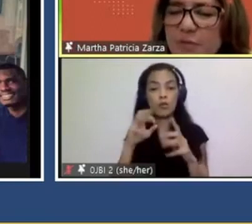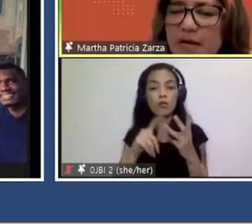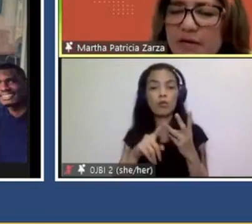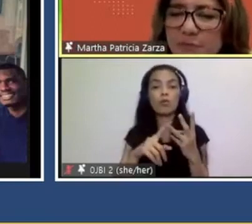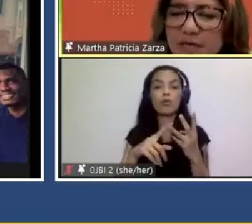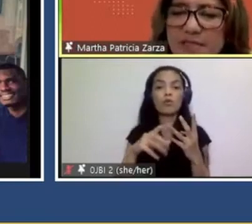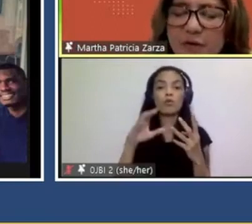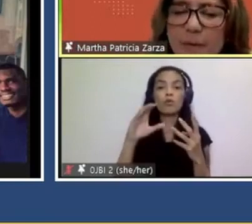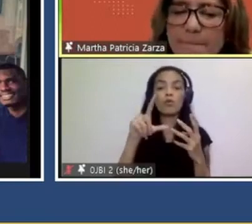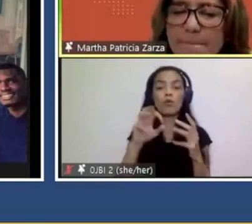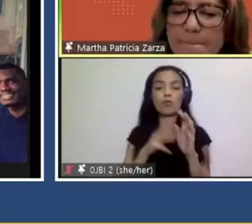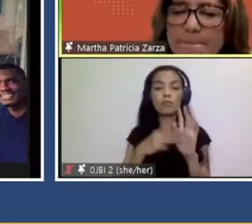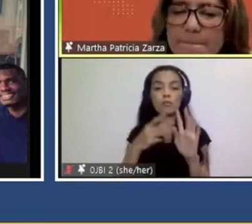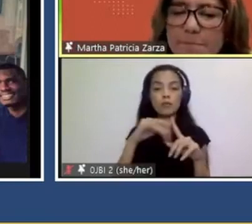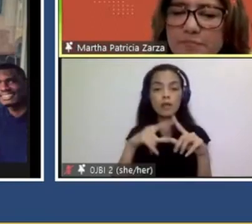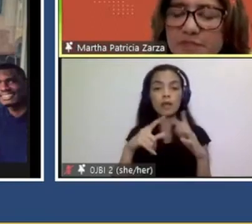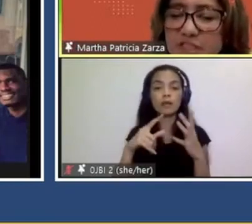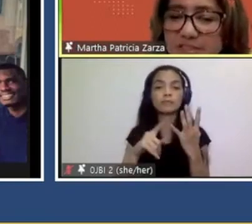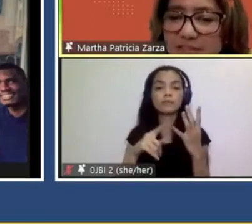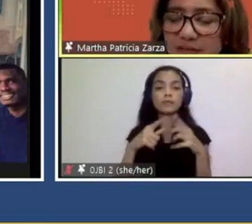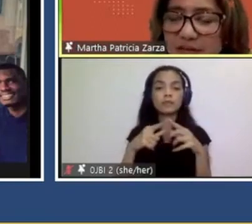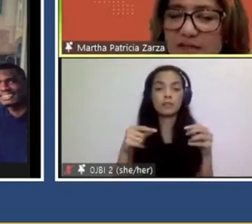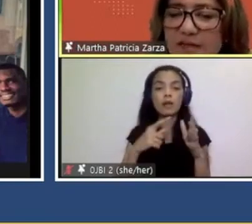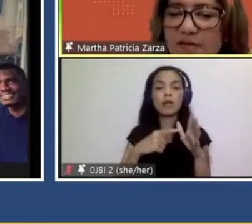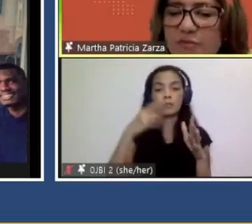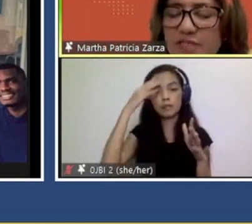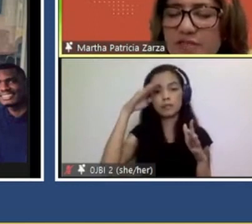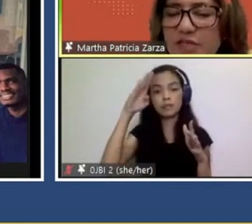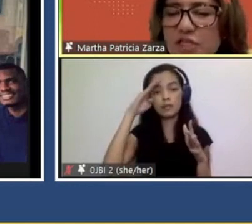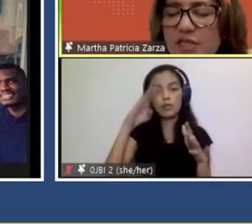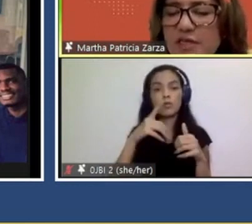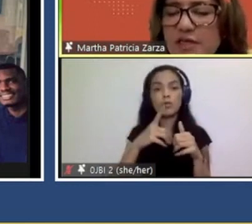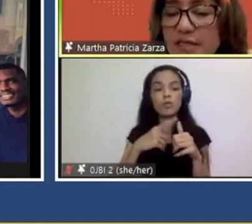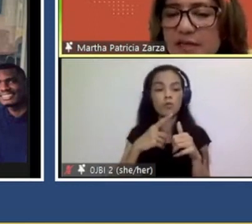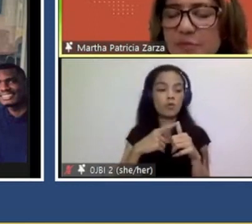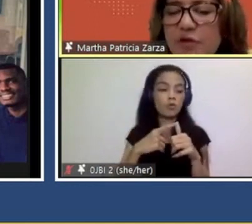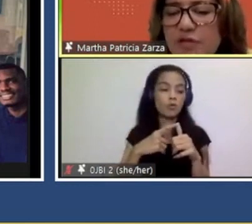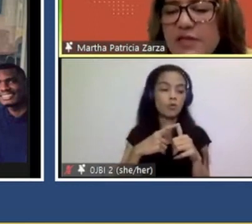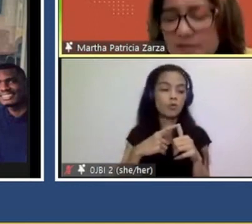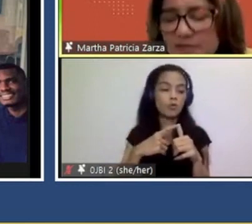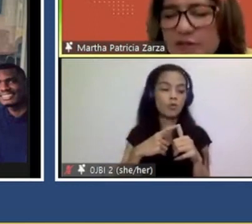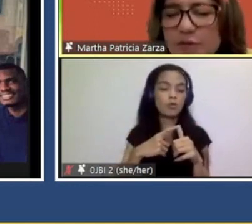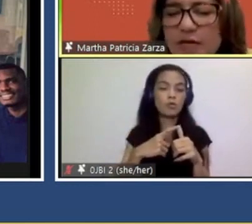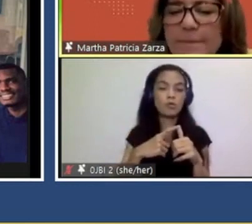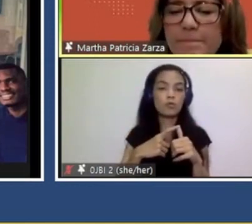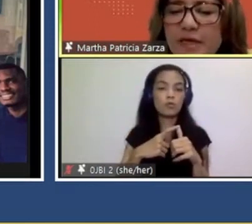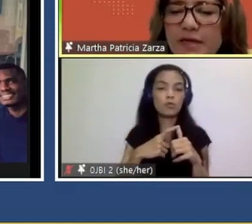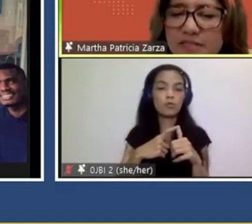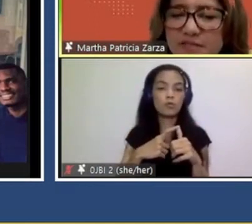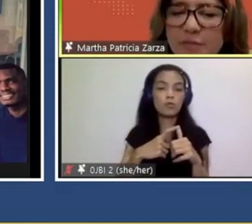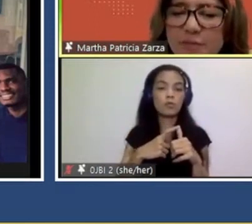from Japan, from Mexico. She's Adriana, the research leading the project in